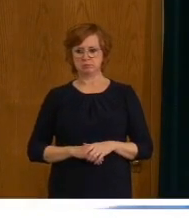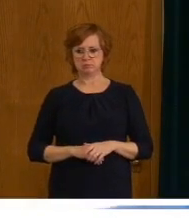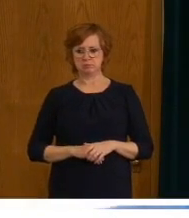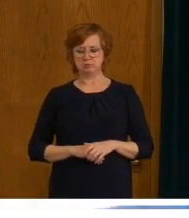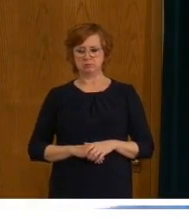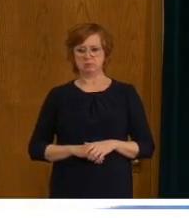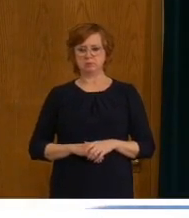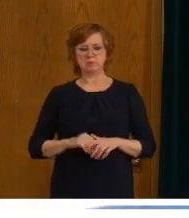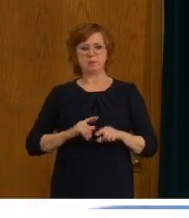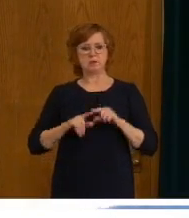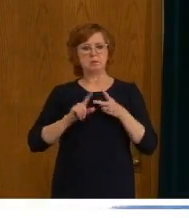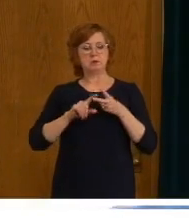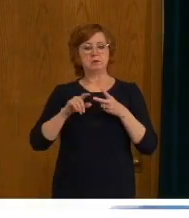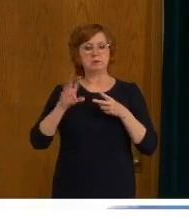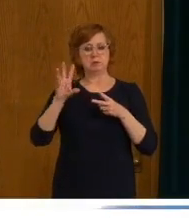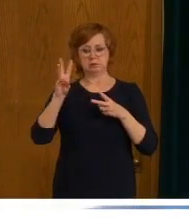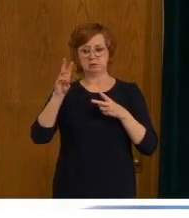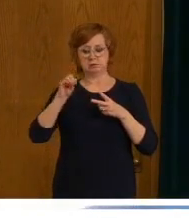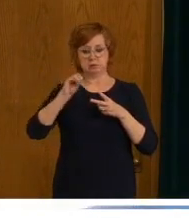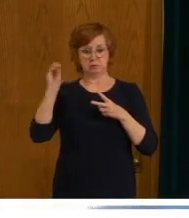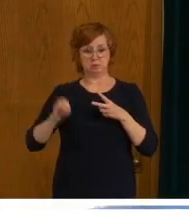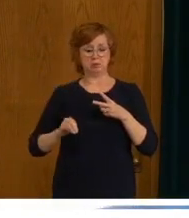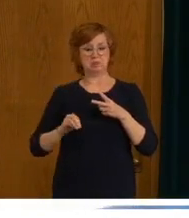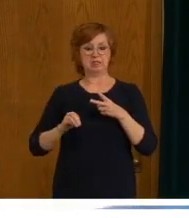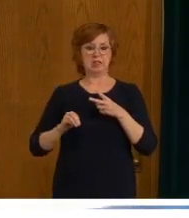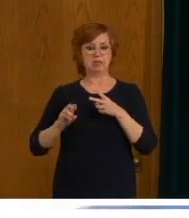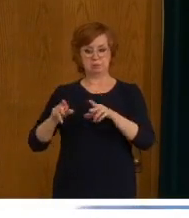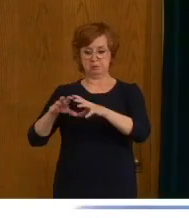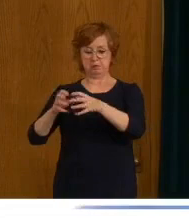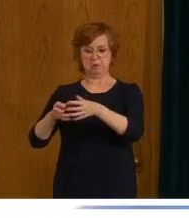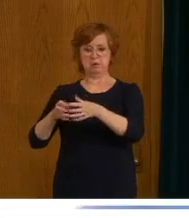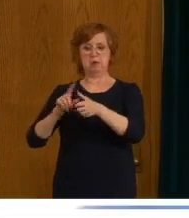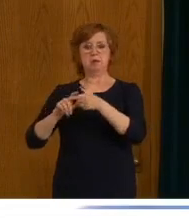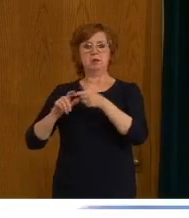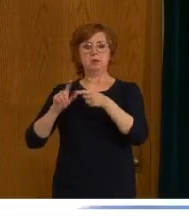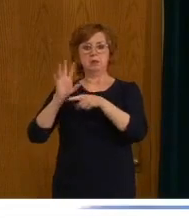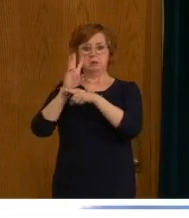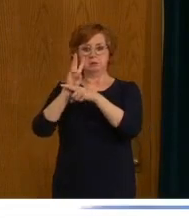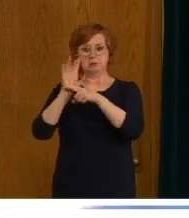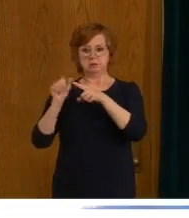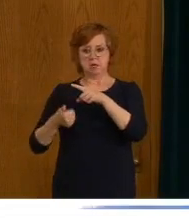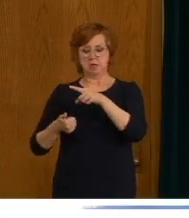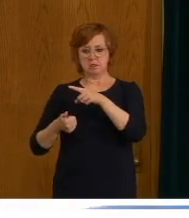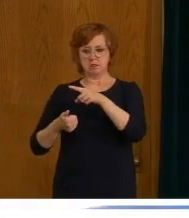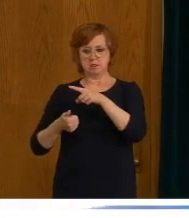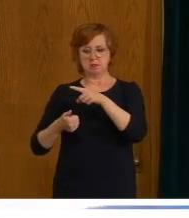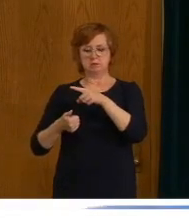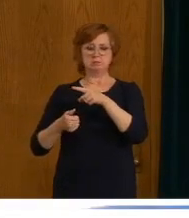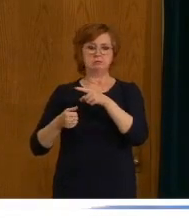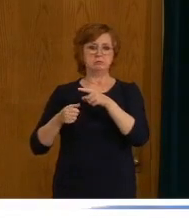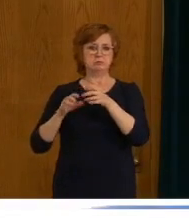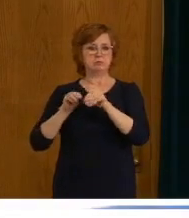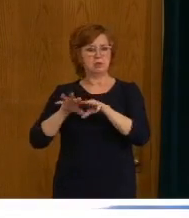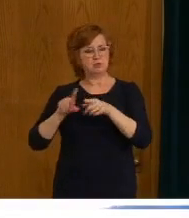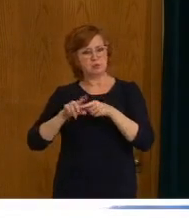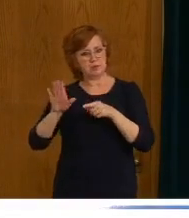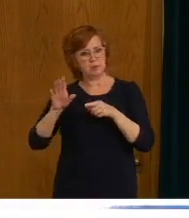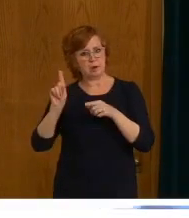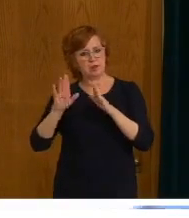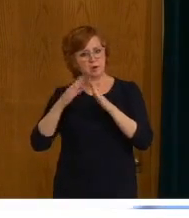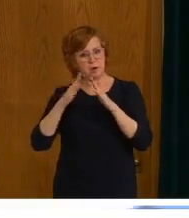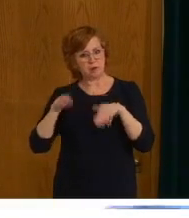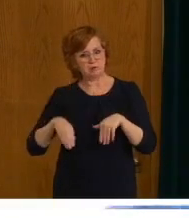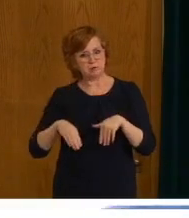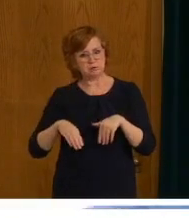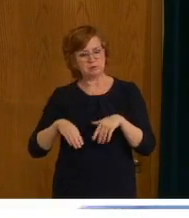people impacted, and then 6 out of 10 people then means 6 households and secondary transmission, and